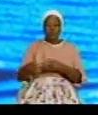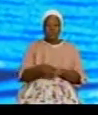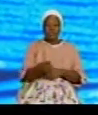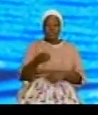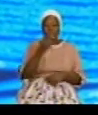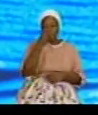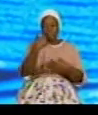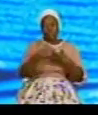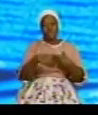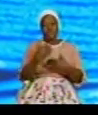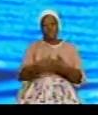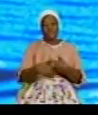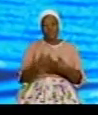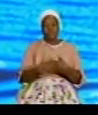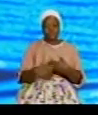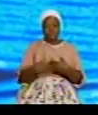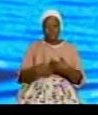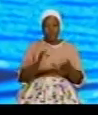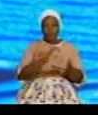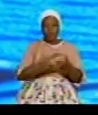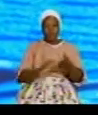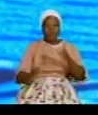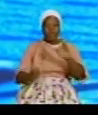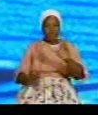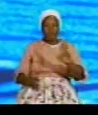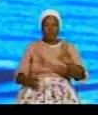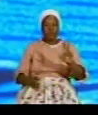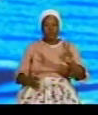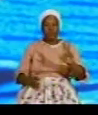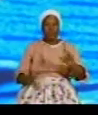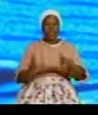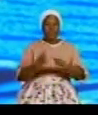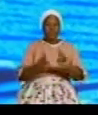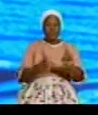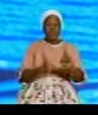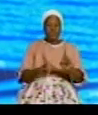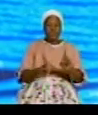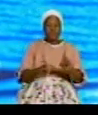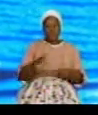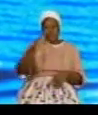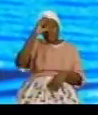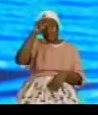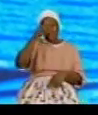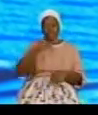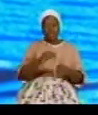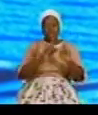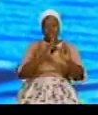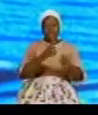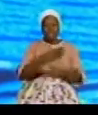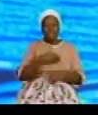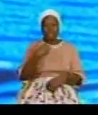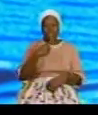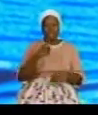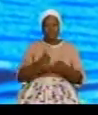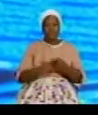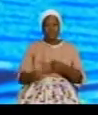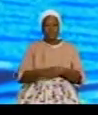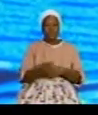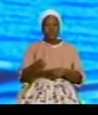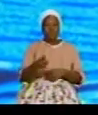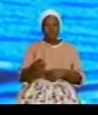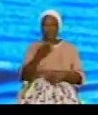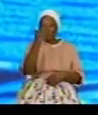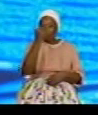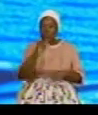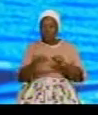they eat bread. Verse 3, but he answered and said unto them, why do